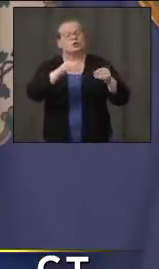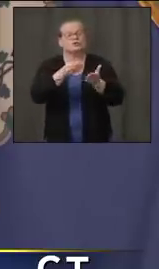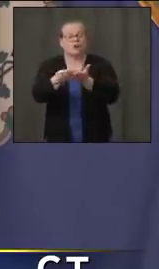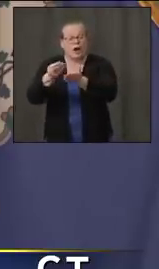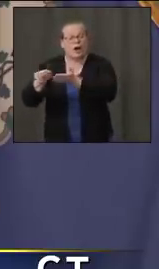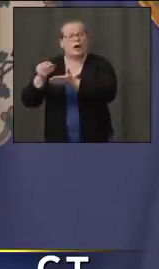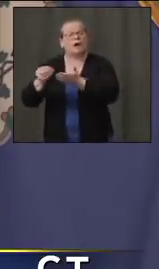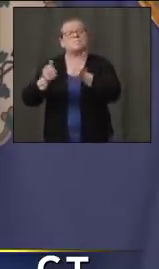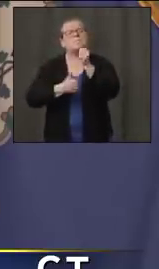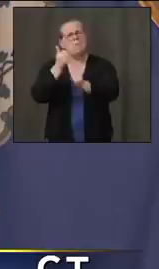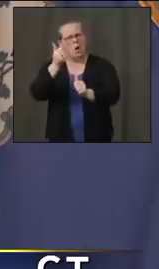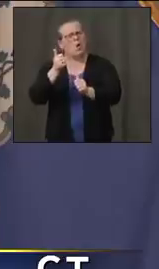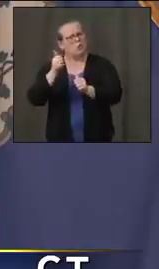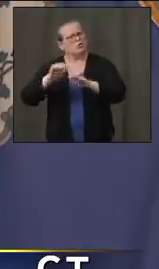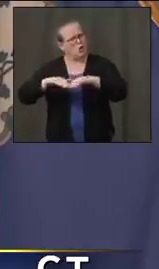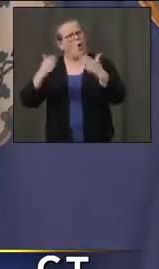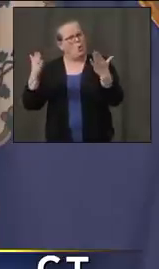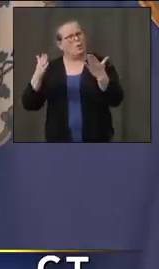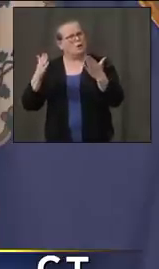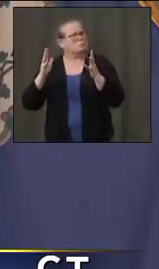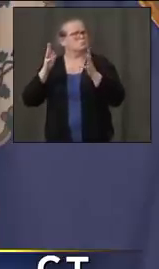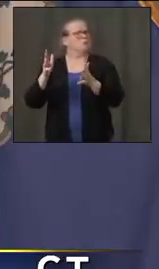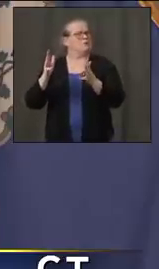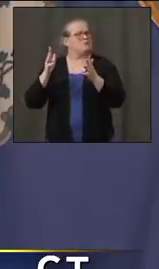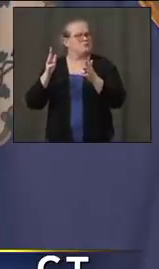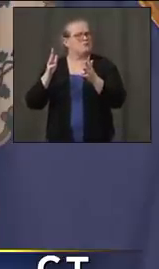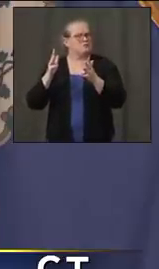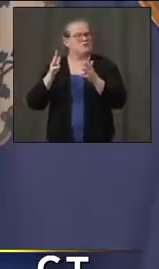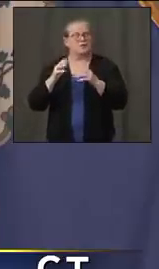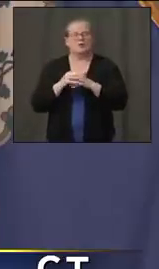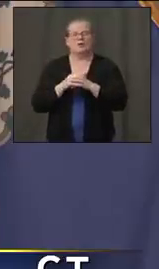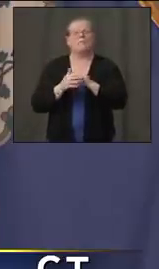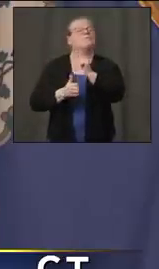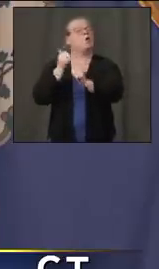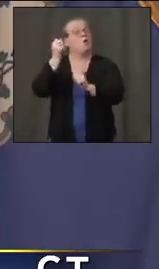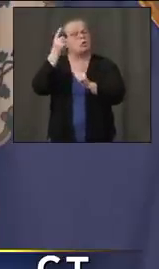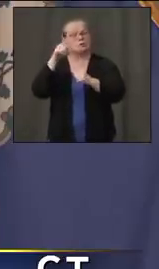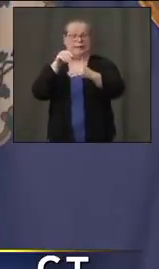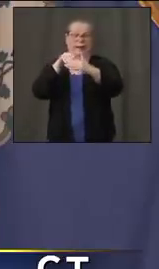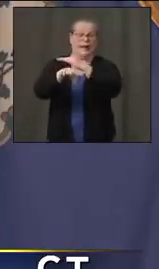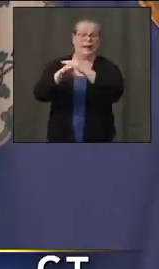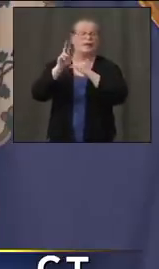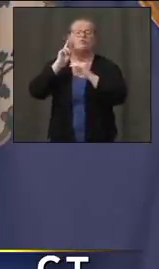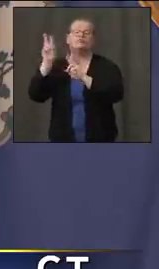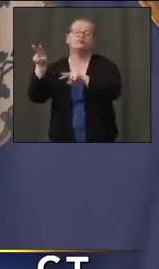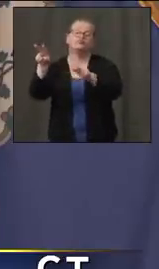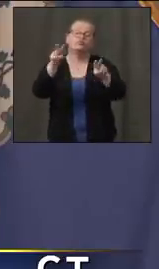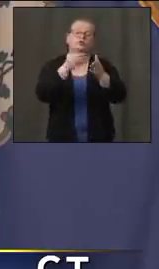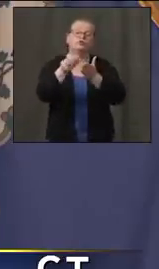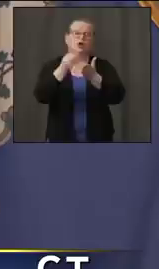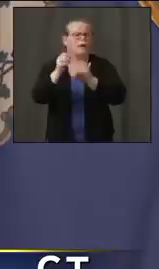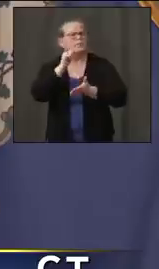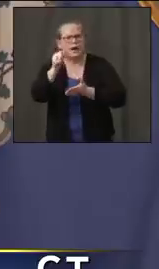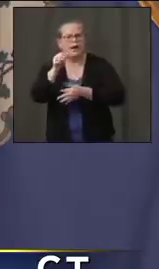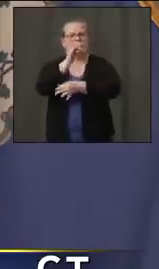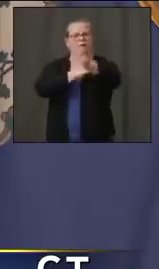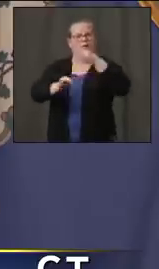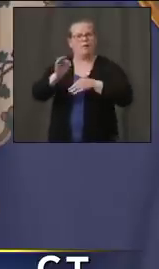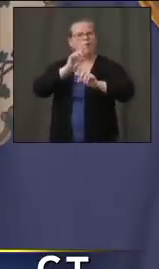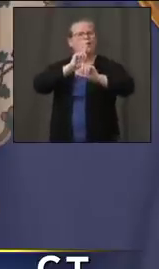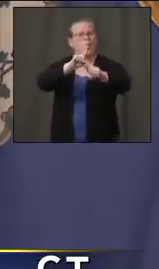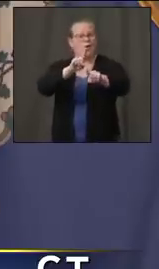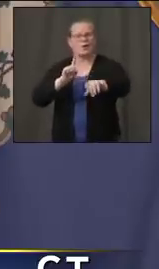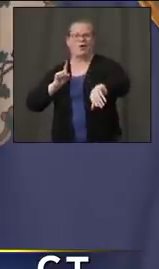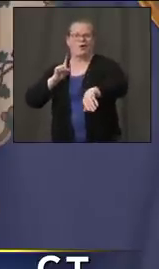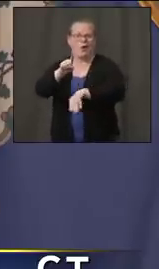states. Much of it, though, is for a pickup and not for walking in. So David will come through with some of the